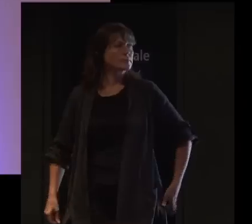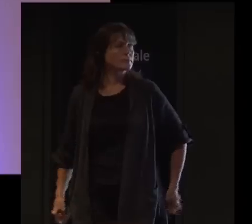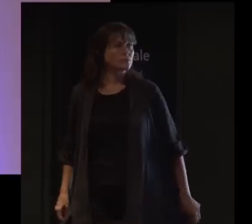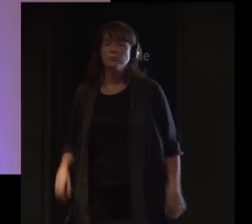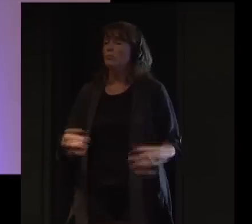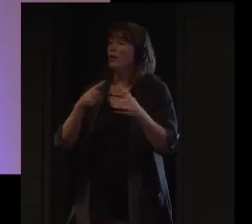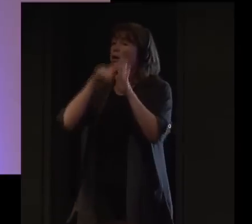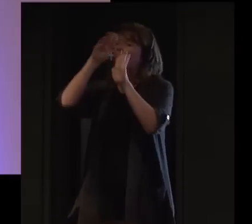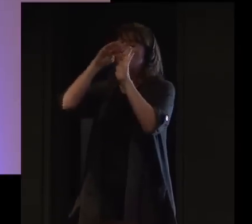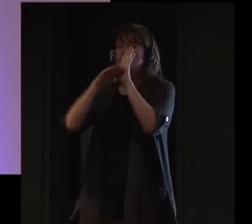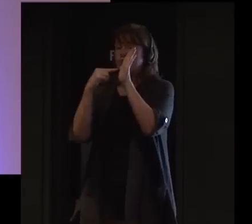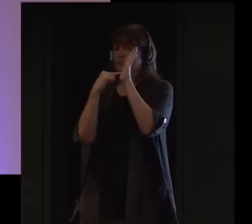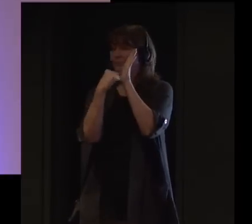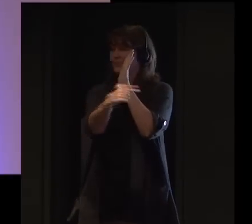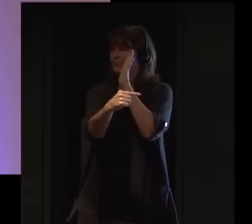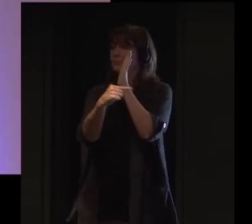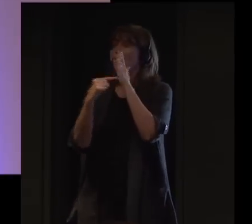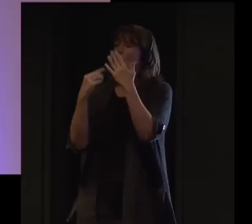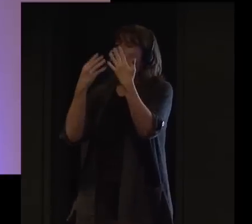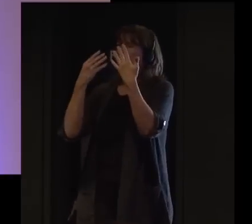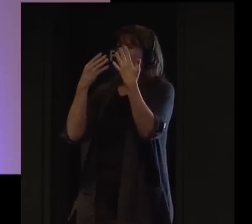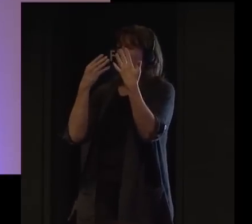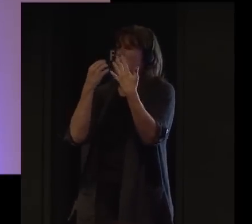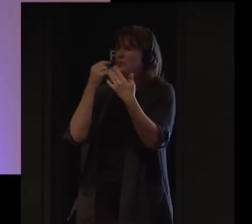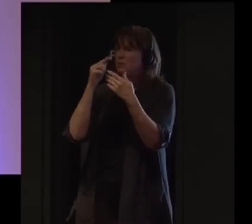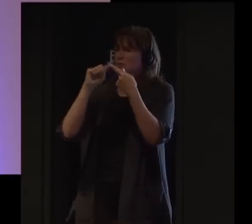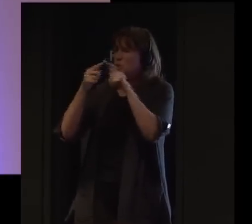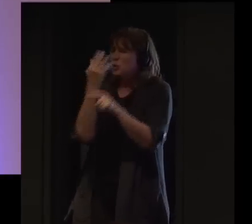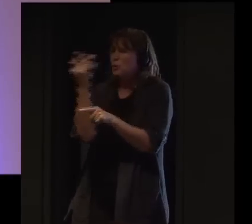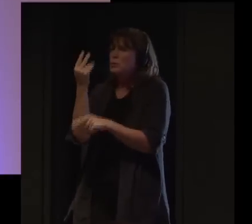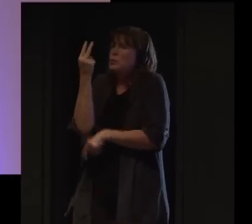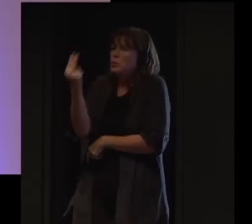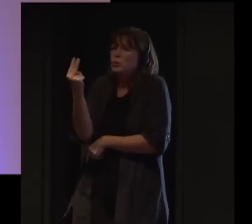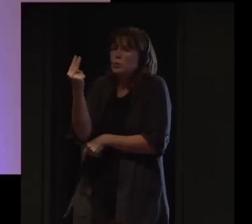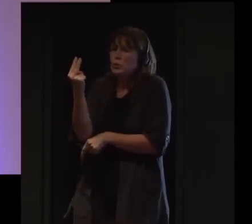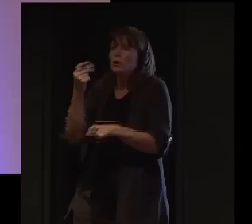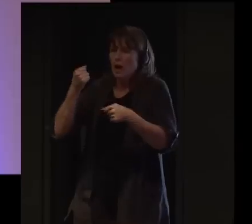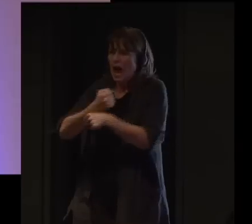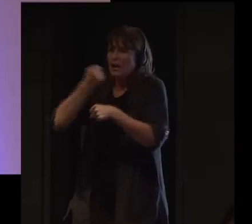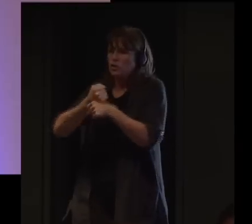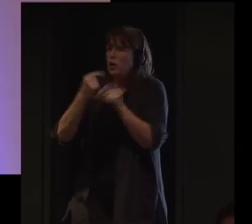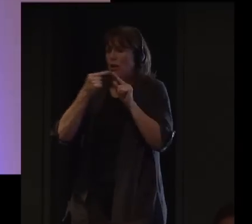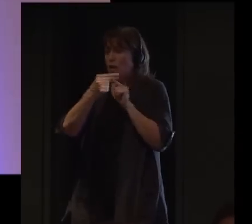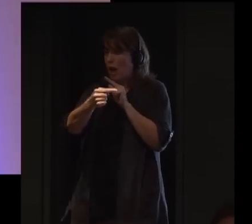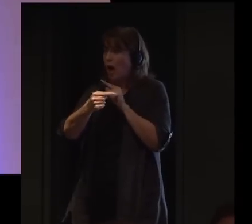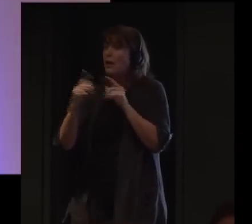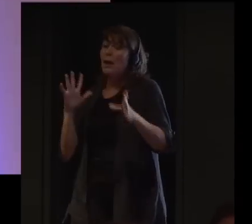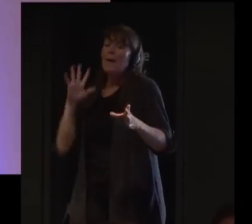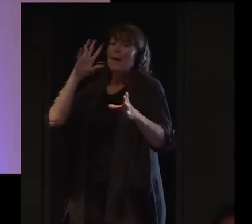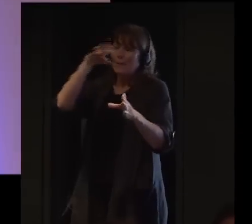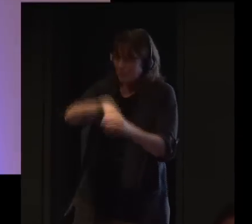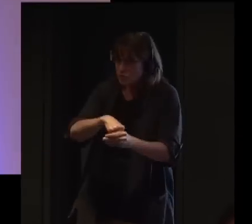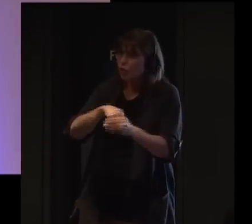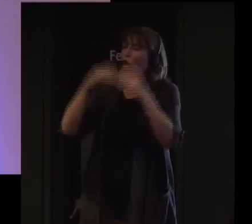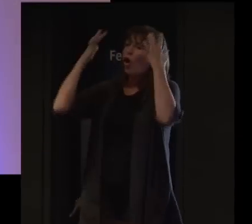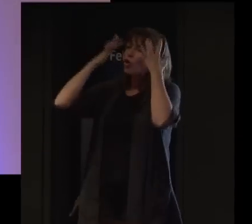action line number 2. I don't find it now, but I think it's action line number 2, participation to